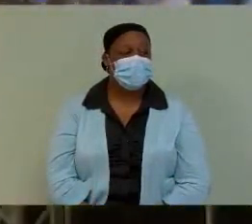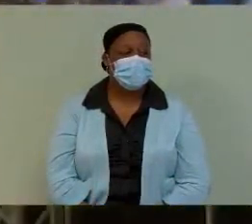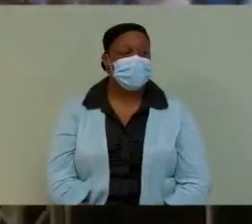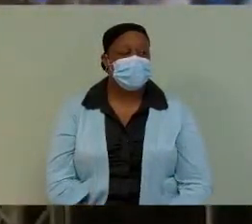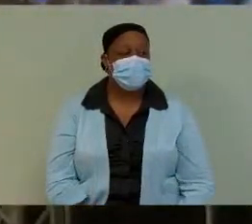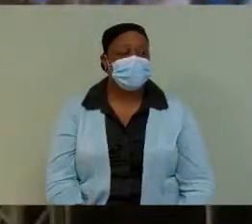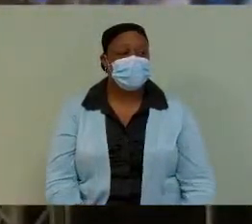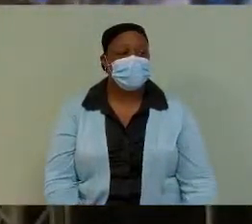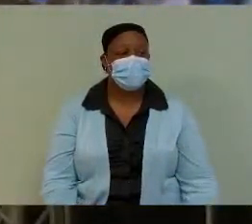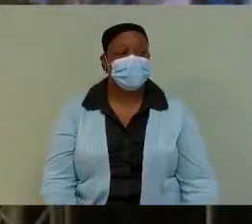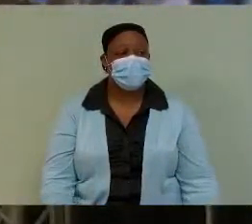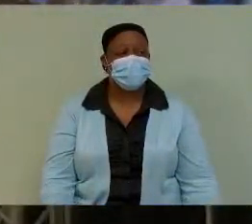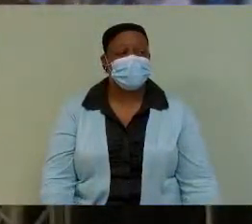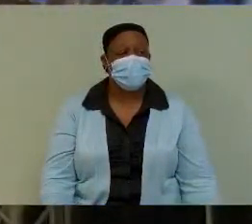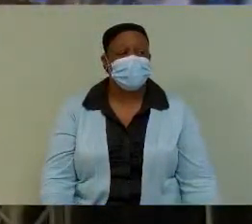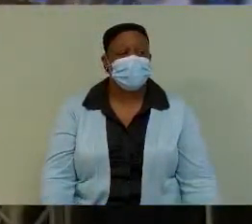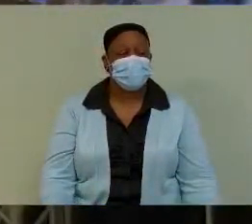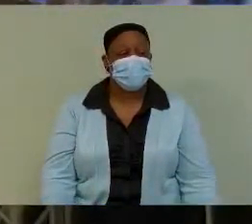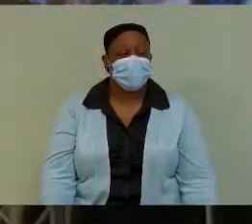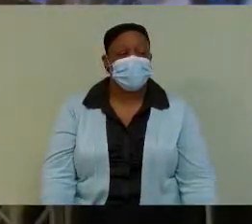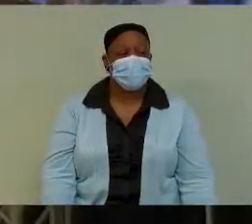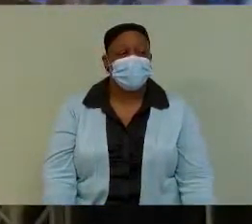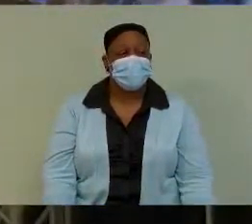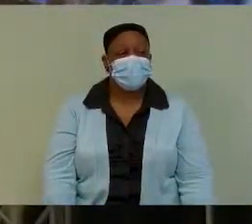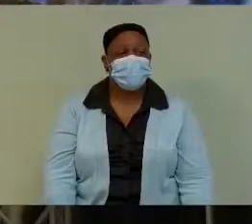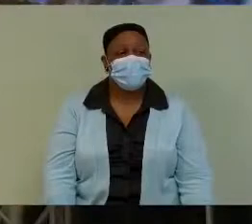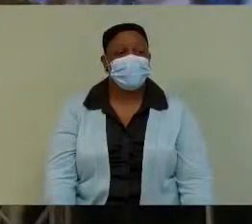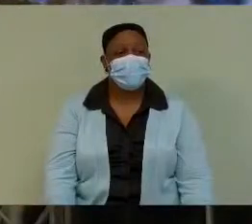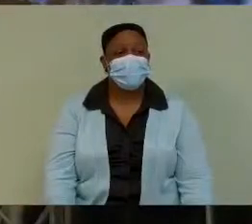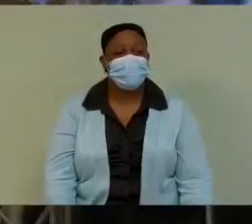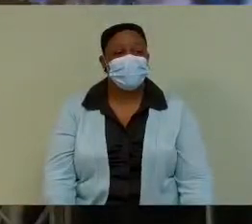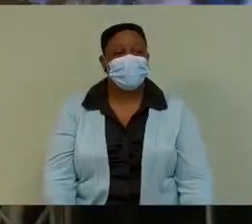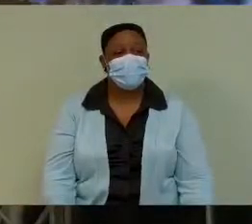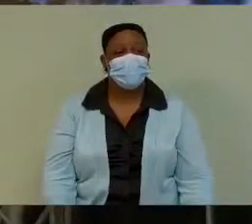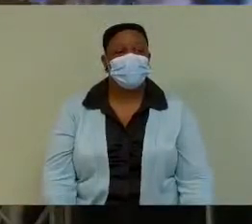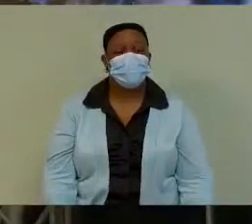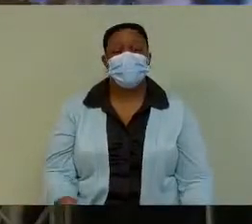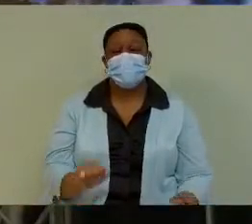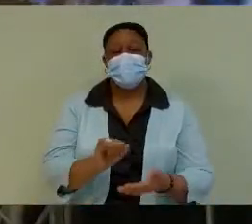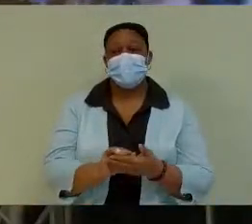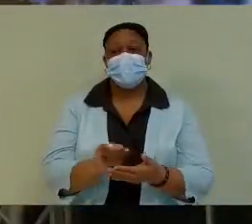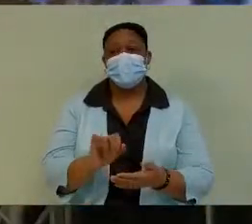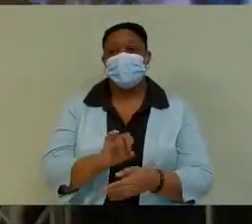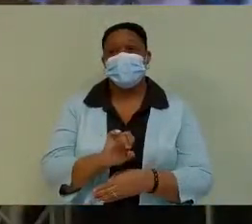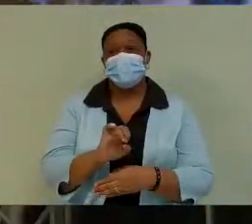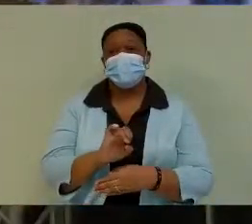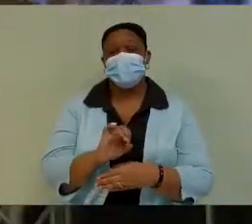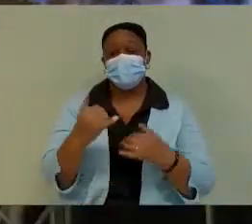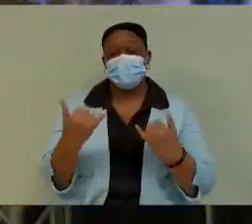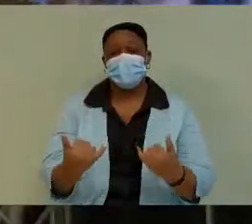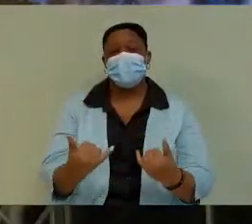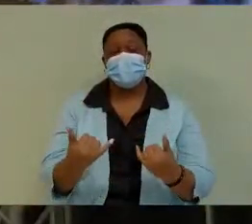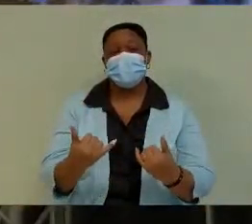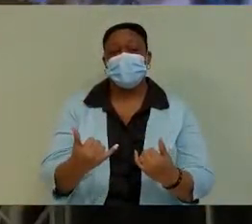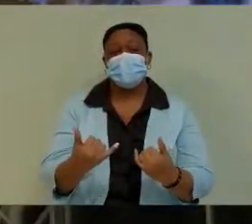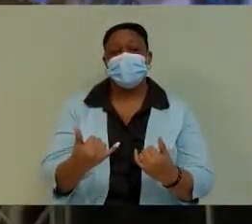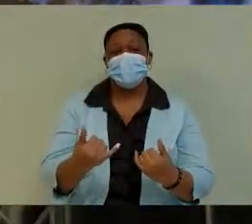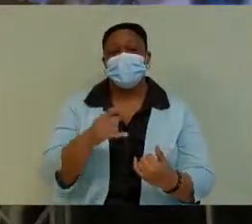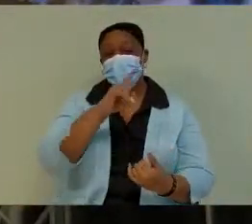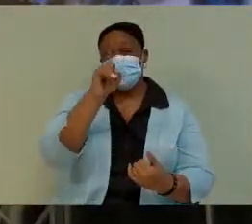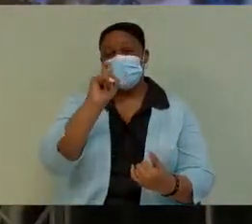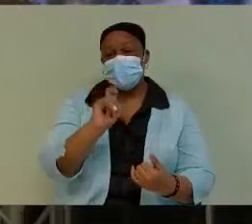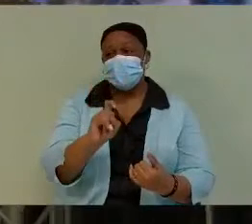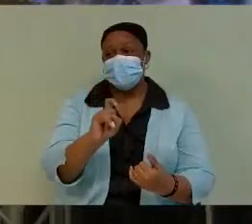Thank you very much, Vesta, for the NEOC report. That brings us now to the question and